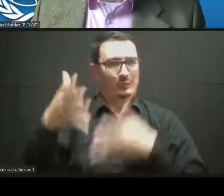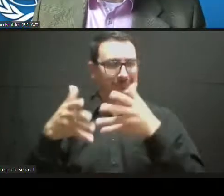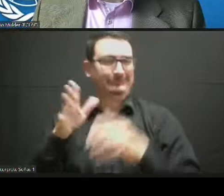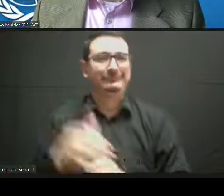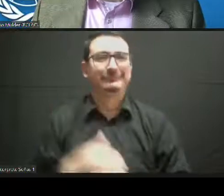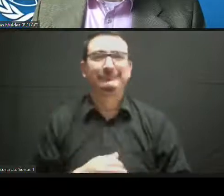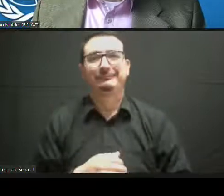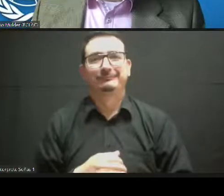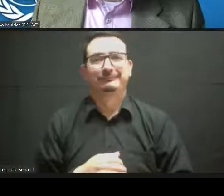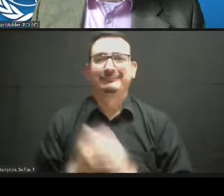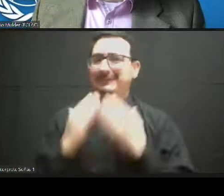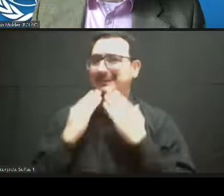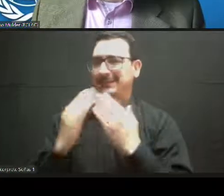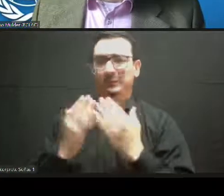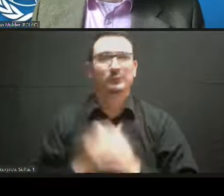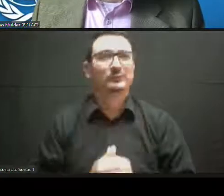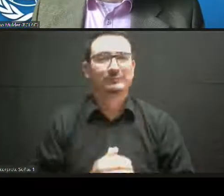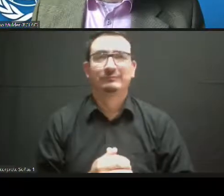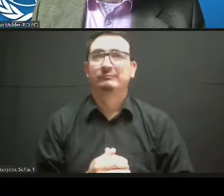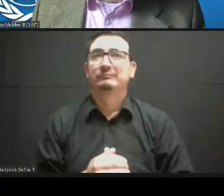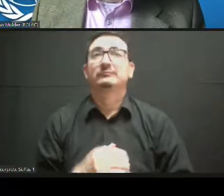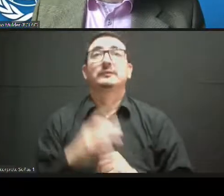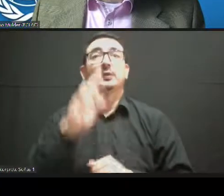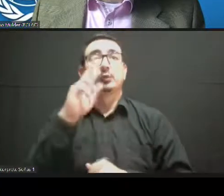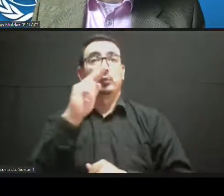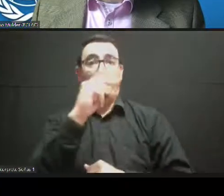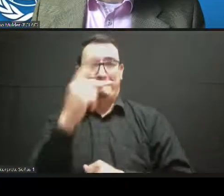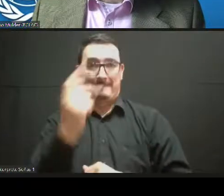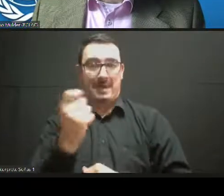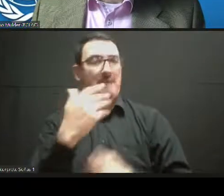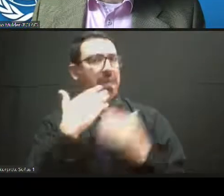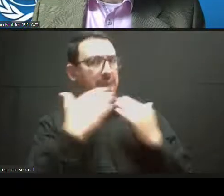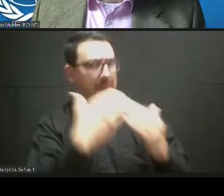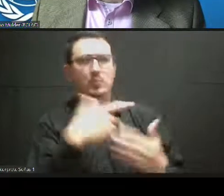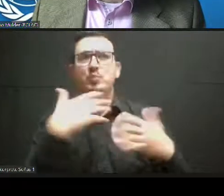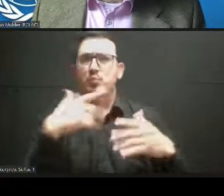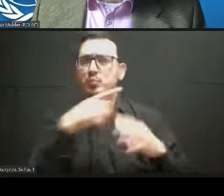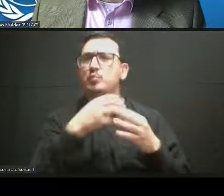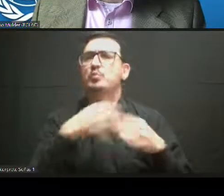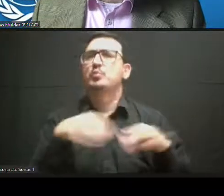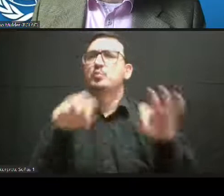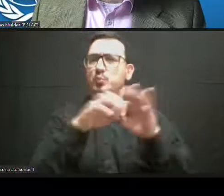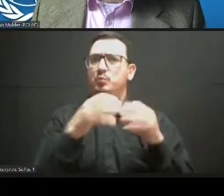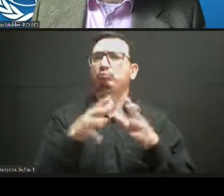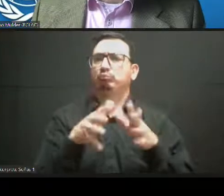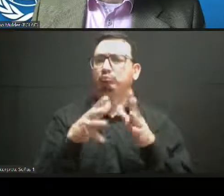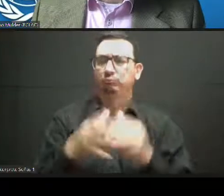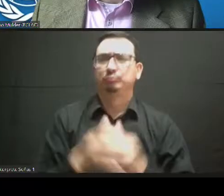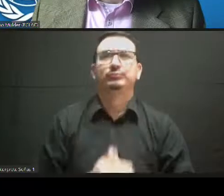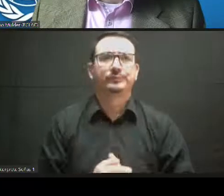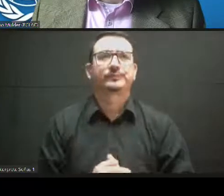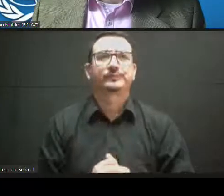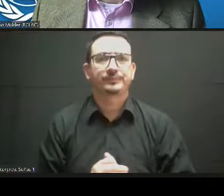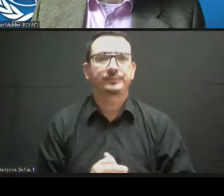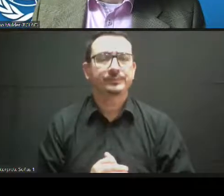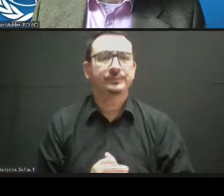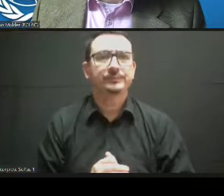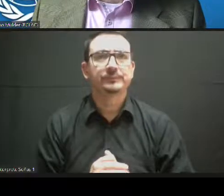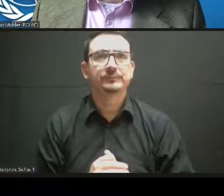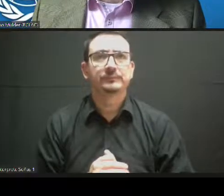hear your point of view on that issue. And there's another question here I'd like to put to Dilapi. It